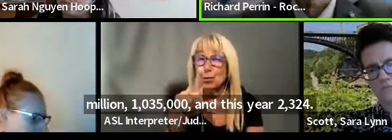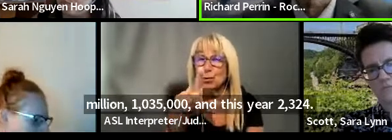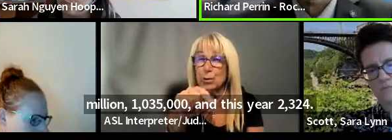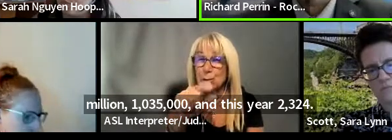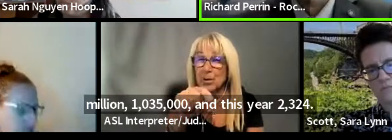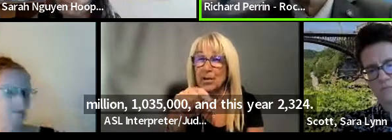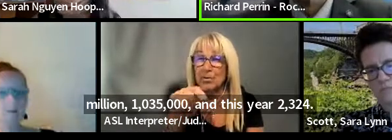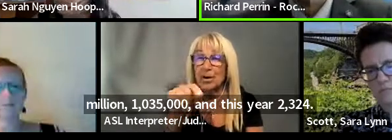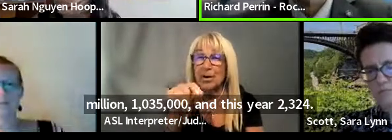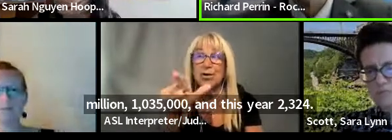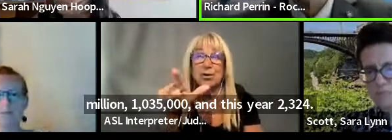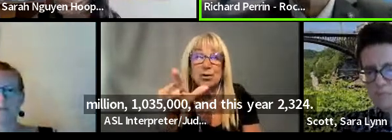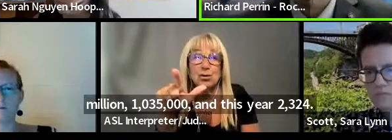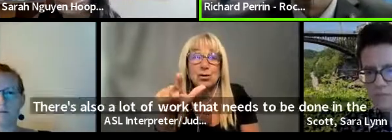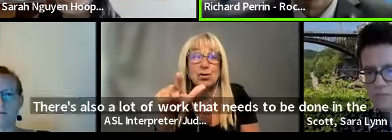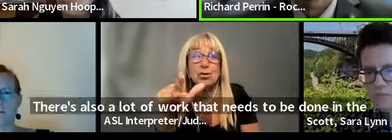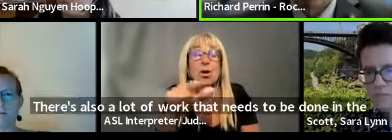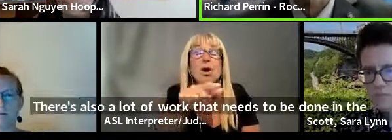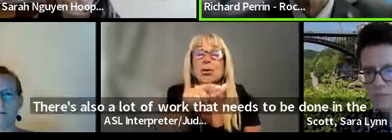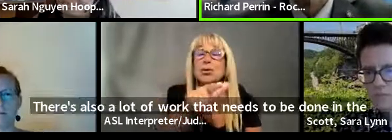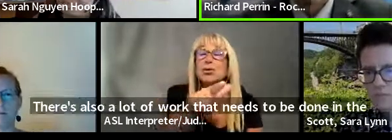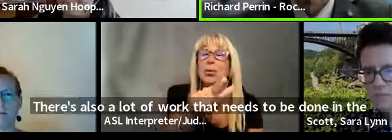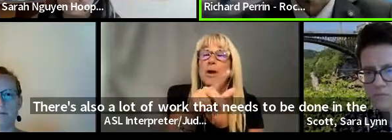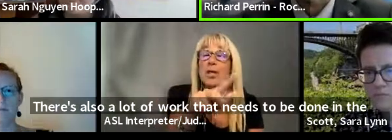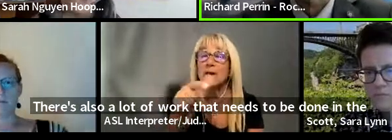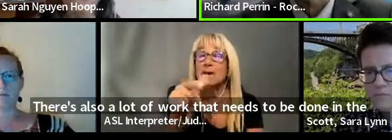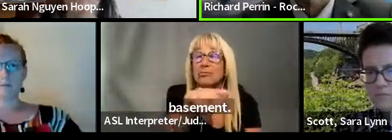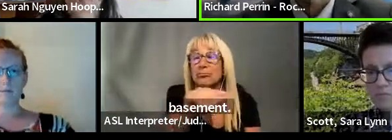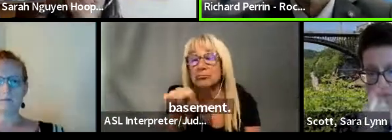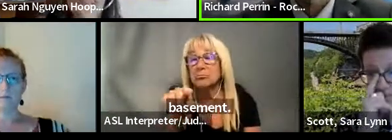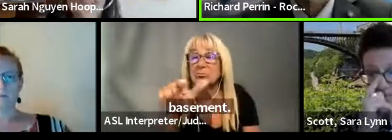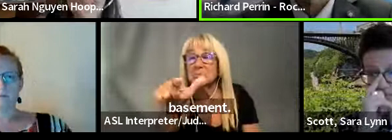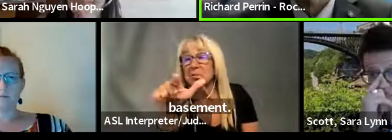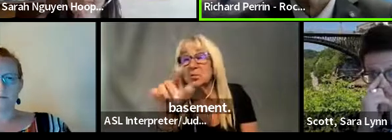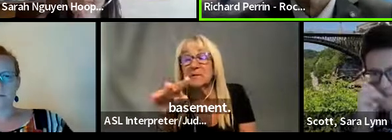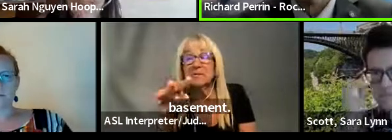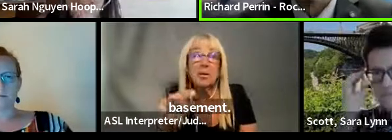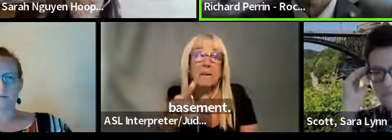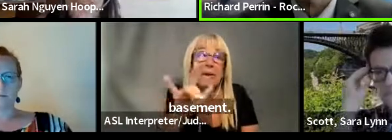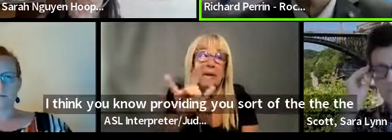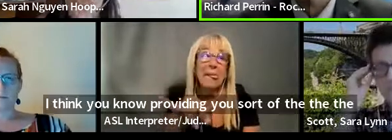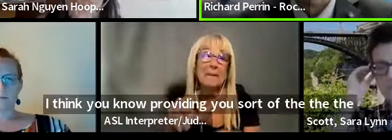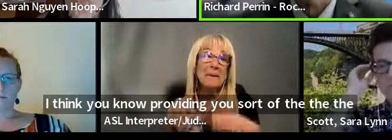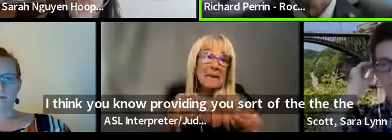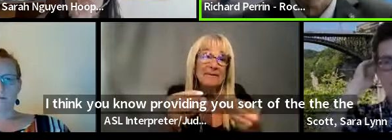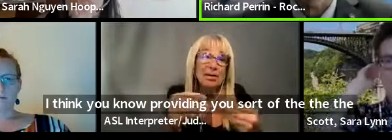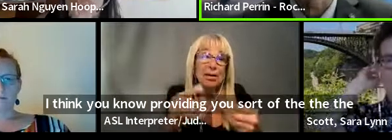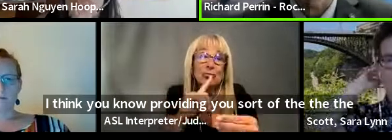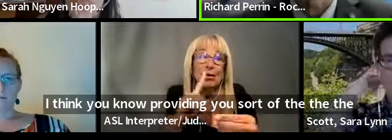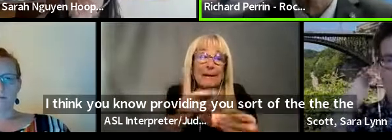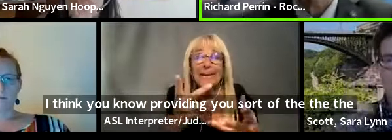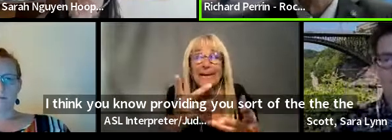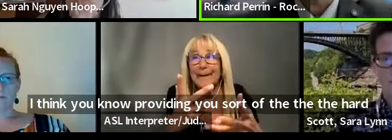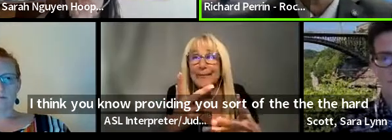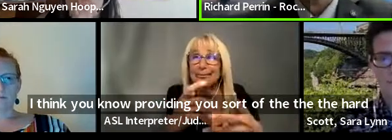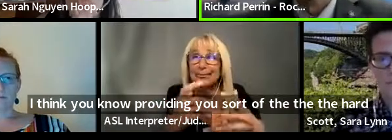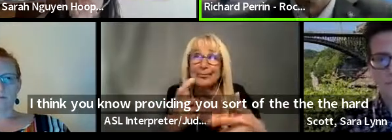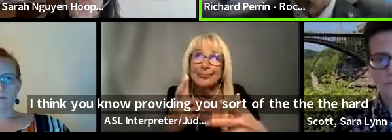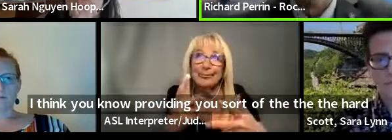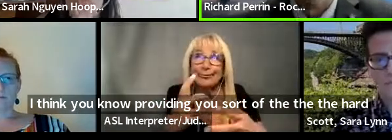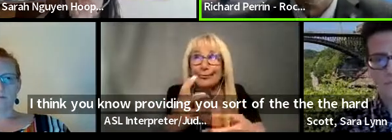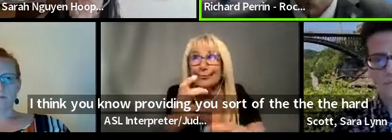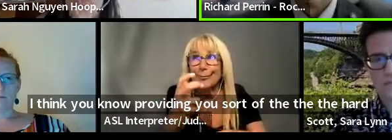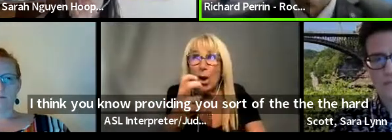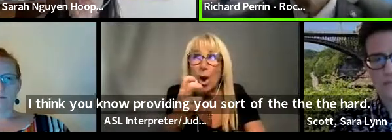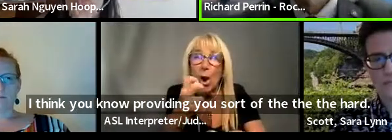the basement. I think, I'm providing you sort of the hardscape, if you will, look at it.